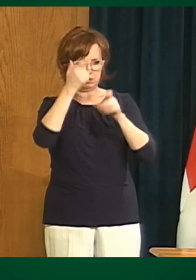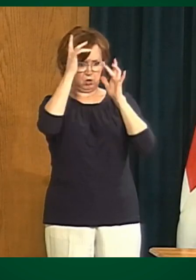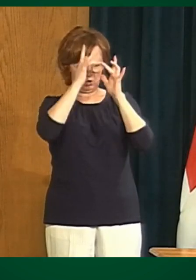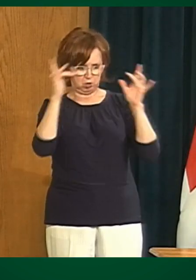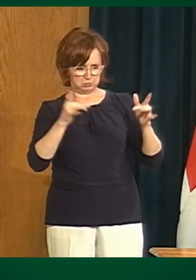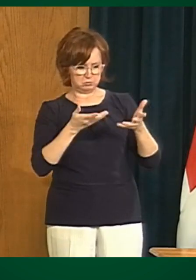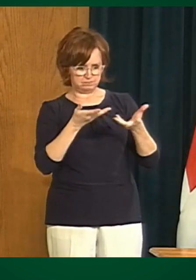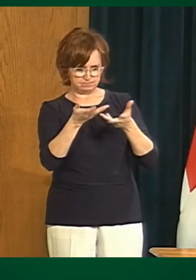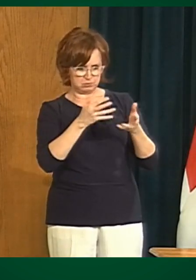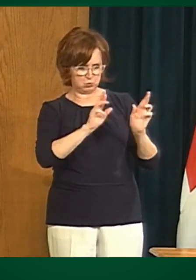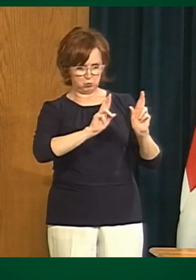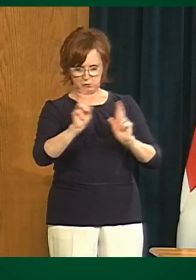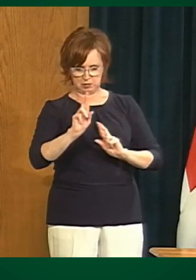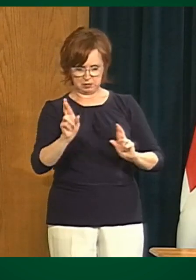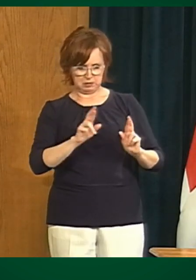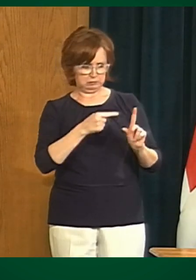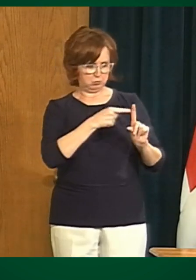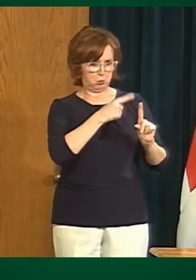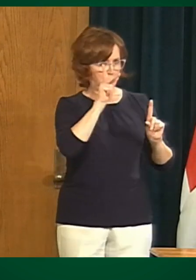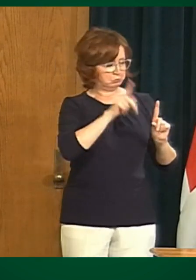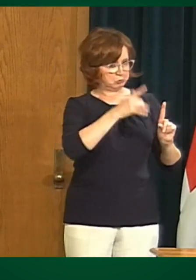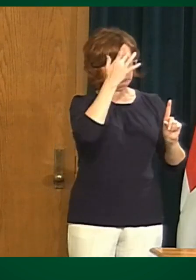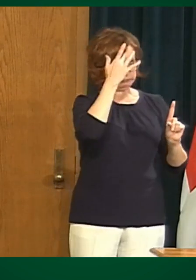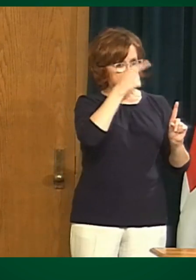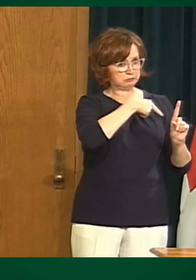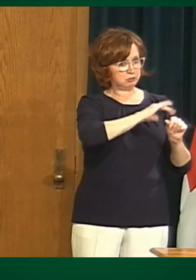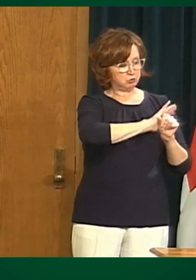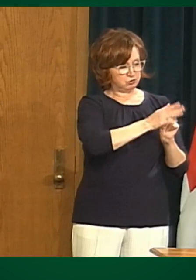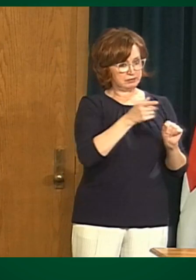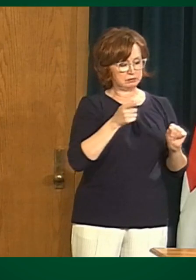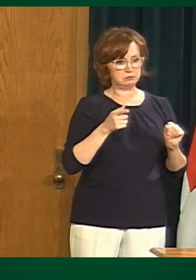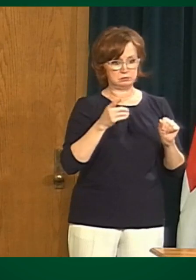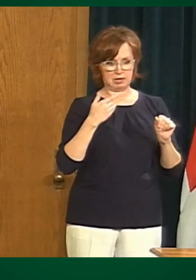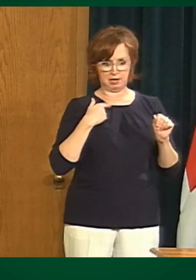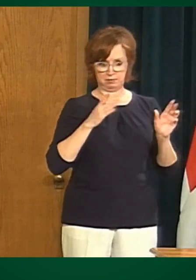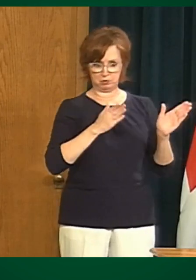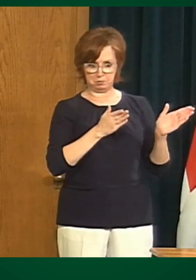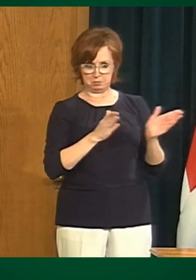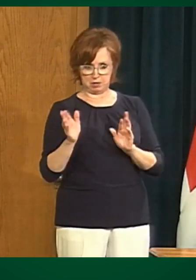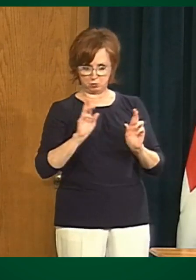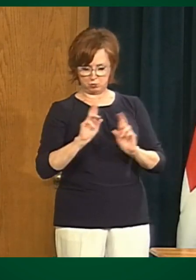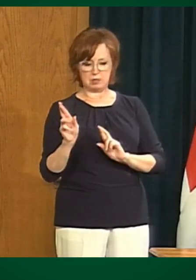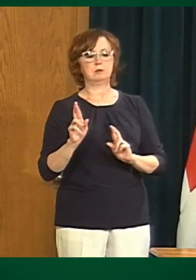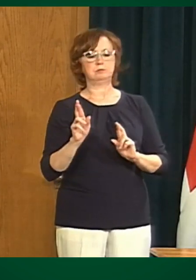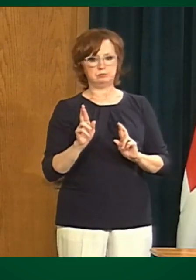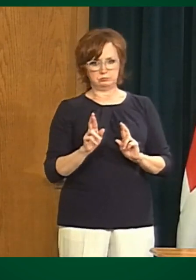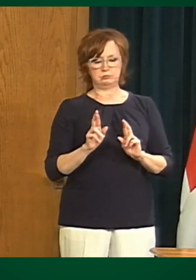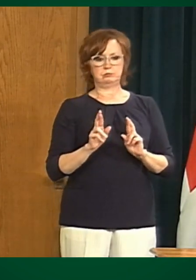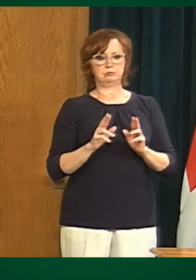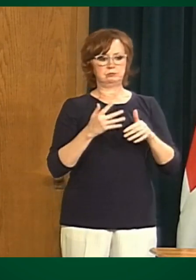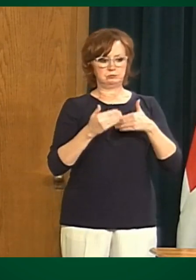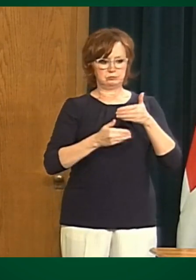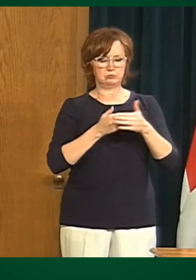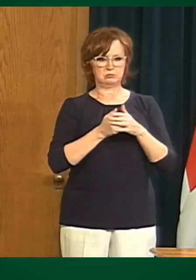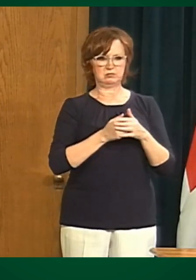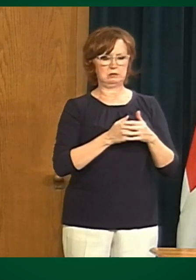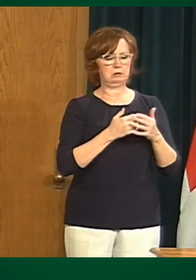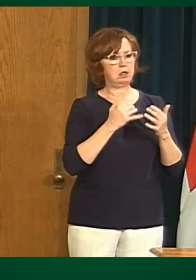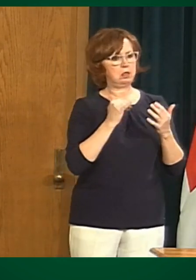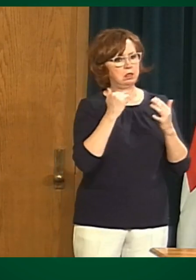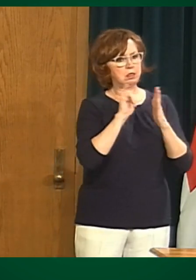put in place, action that is tailored to just one or two